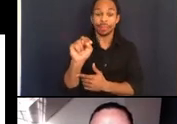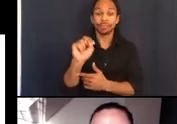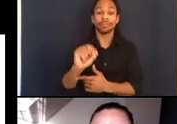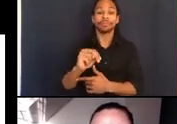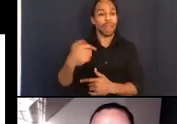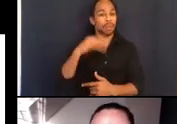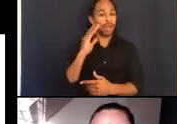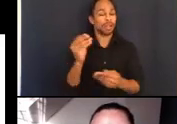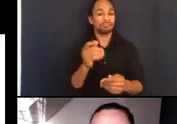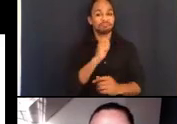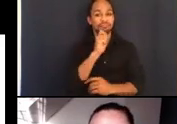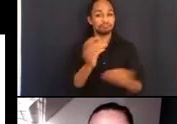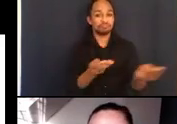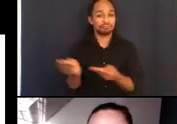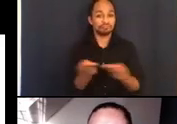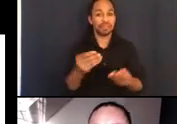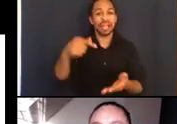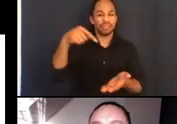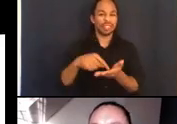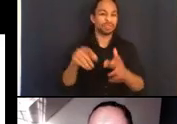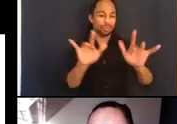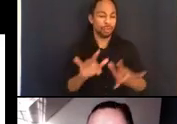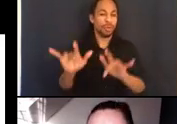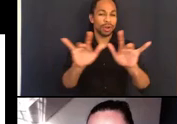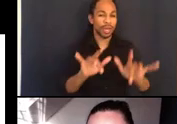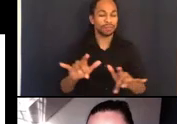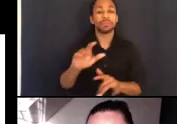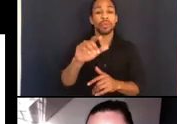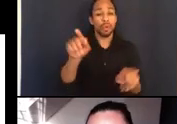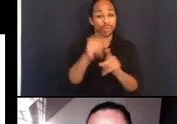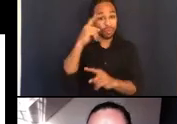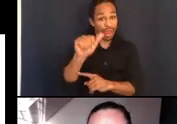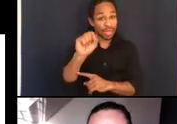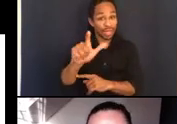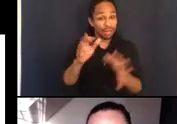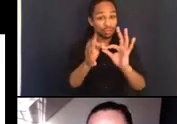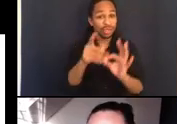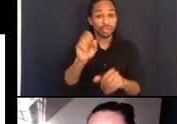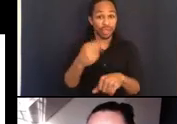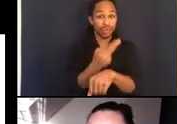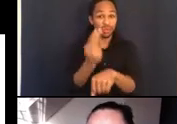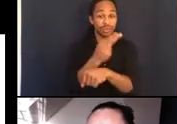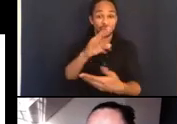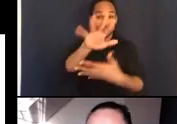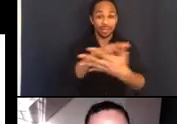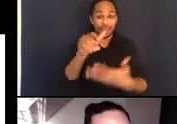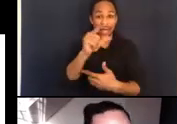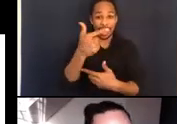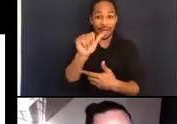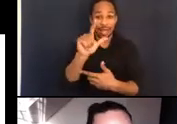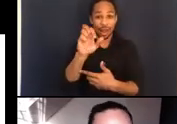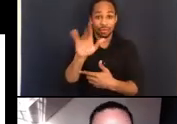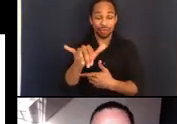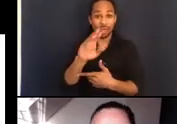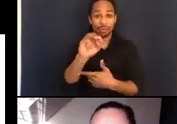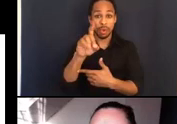at structuralcompetency.org. For ASL interpretation, use gallery mode. There's also closed captioning, and you eventually will